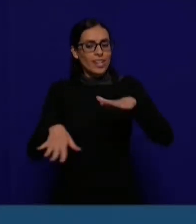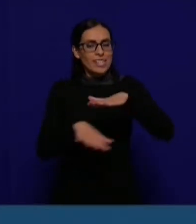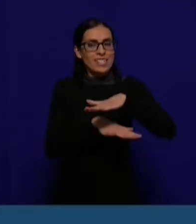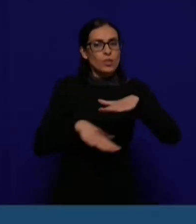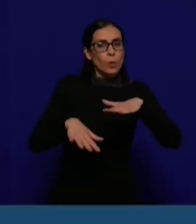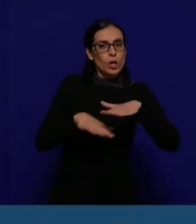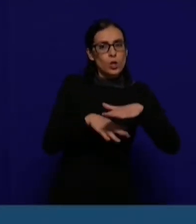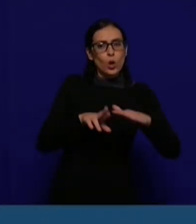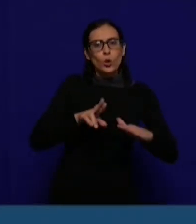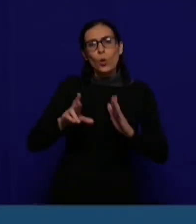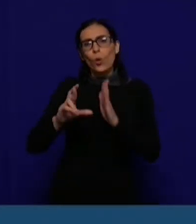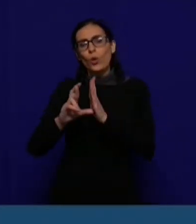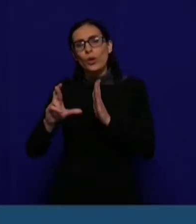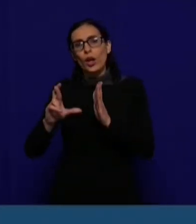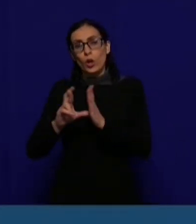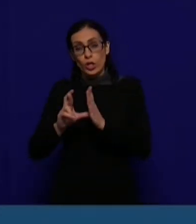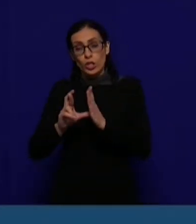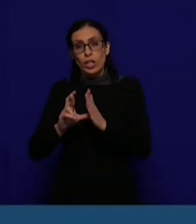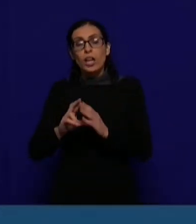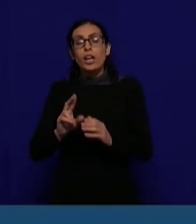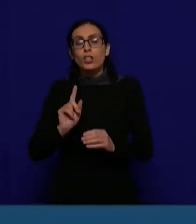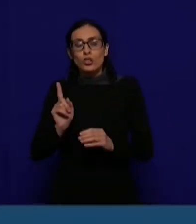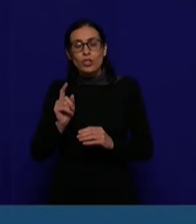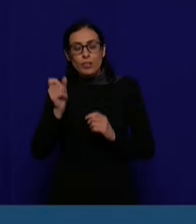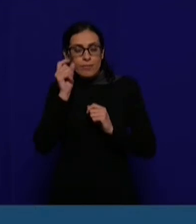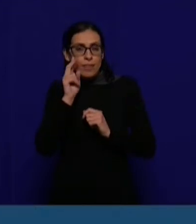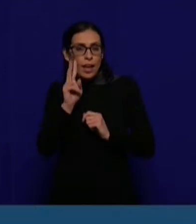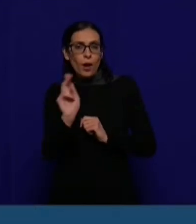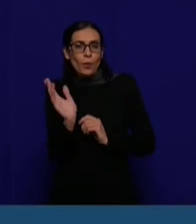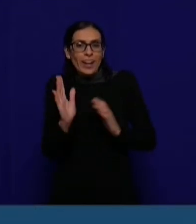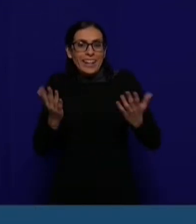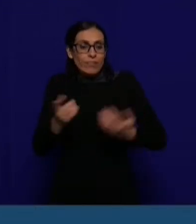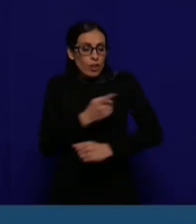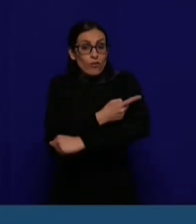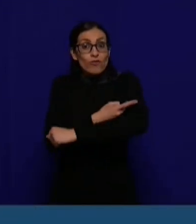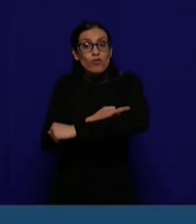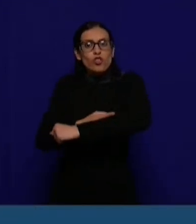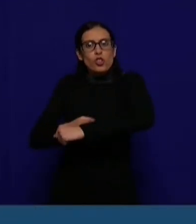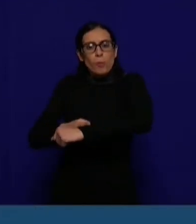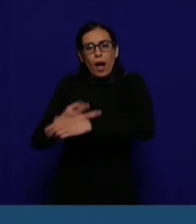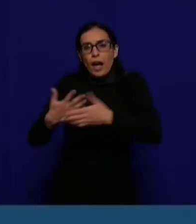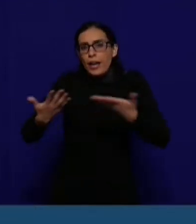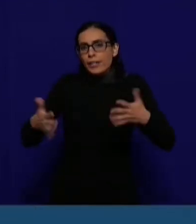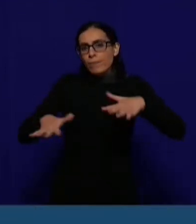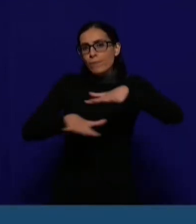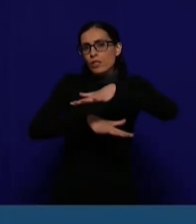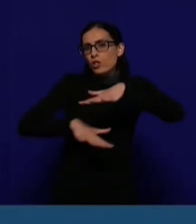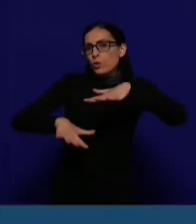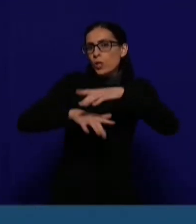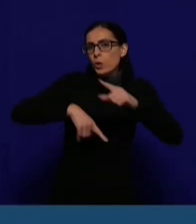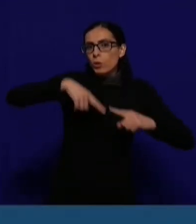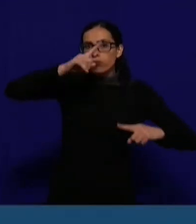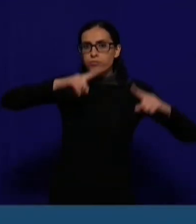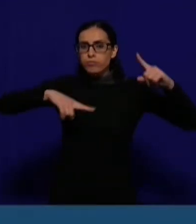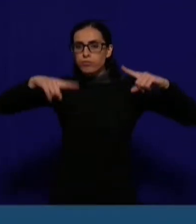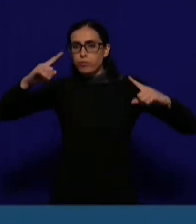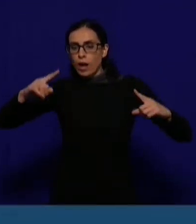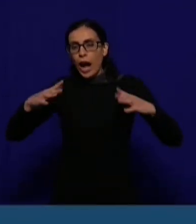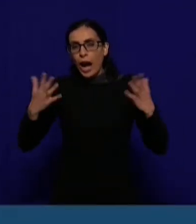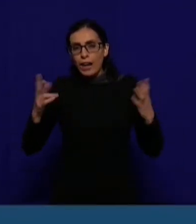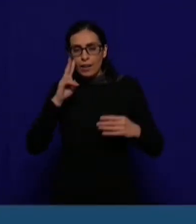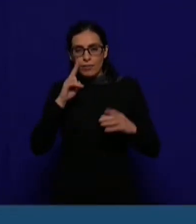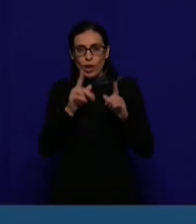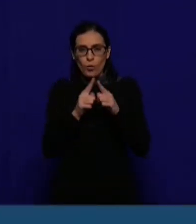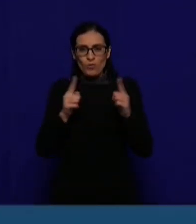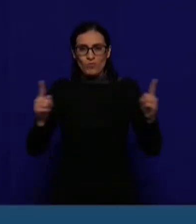ta' miżuri huwa s-7-day moving average. Fakkarkom il-numri tagħna huma żgħar allura jkunu qegħdin ivarjaw ħafna minn ġurnata l-oħra u